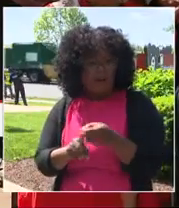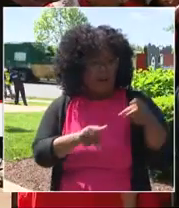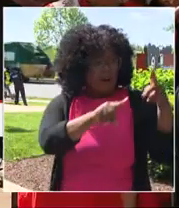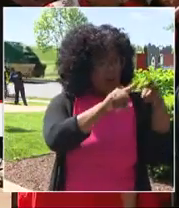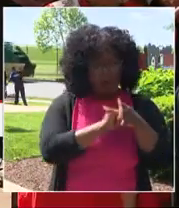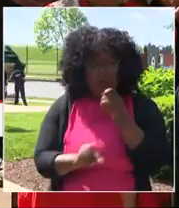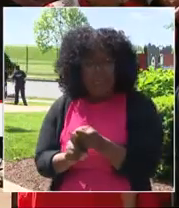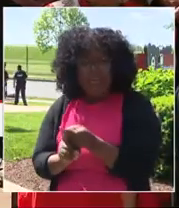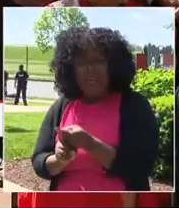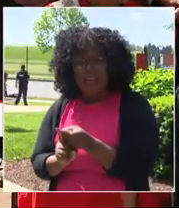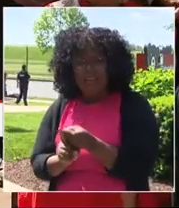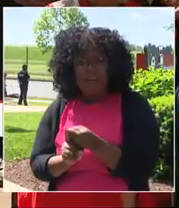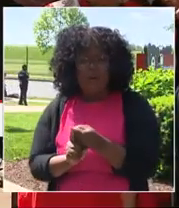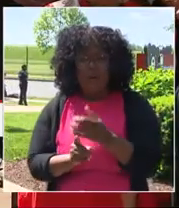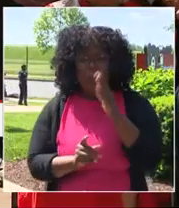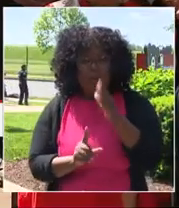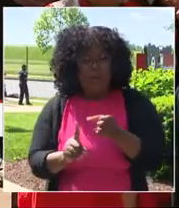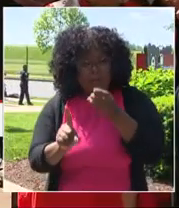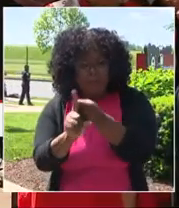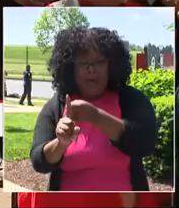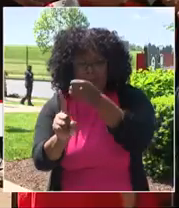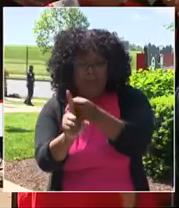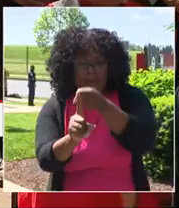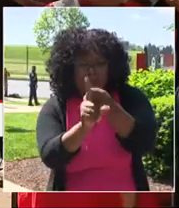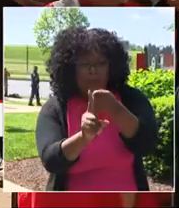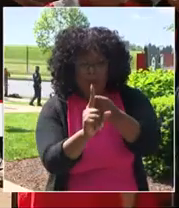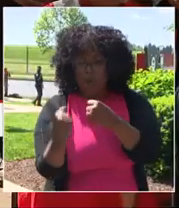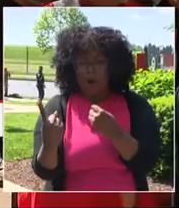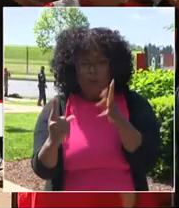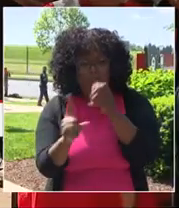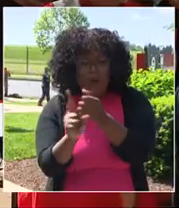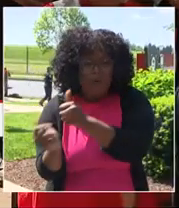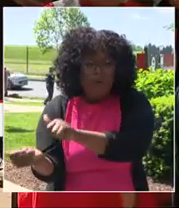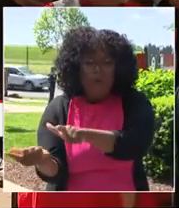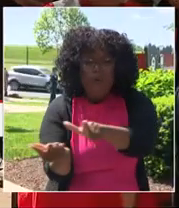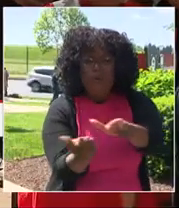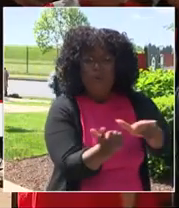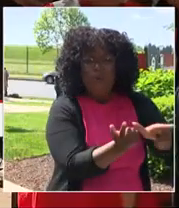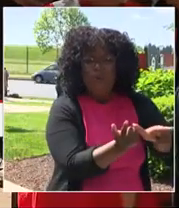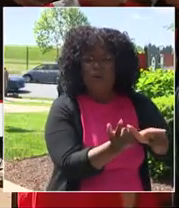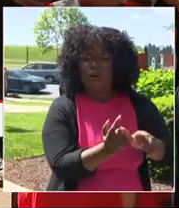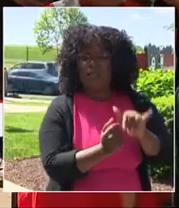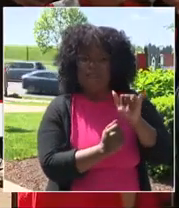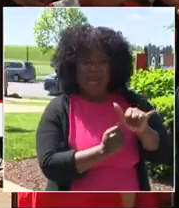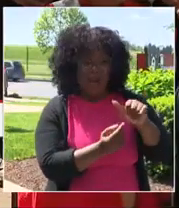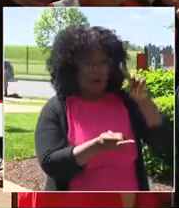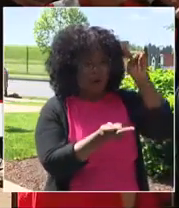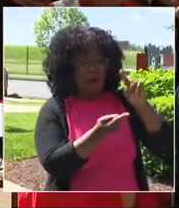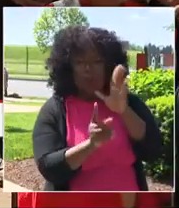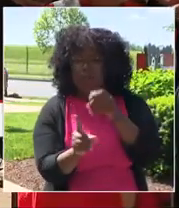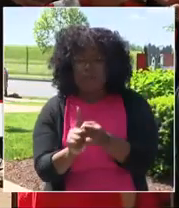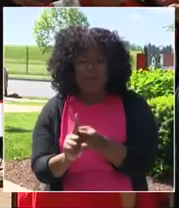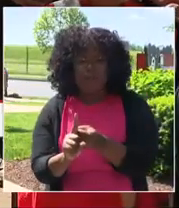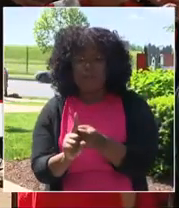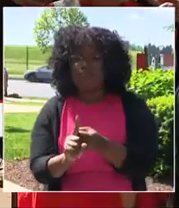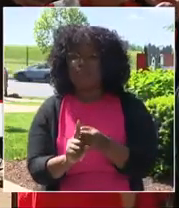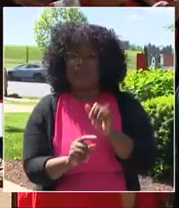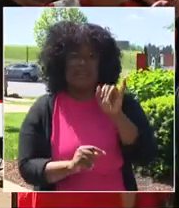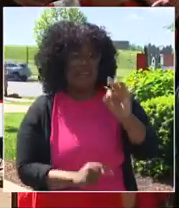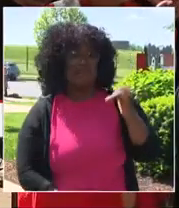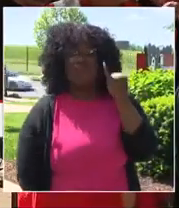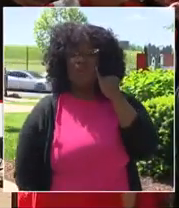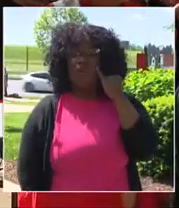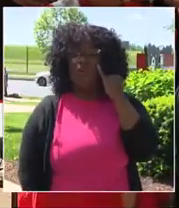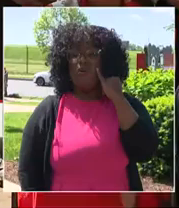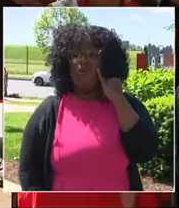a negative effect on everybody. It will reduce our resources. And if we do that, no matter who you are,